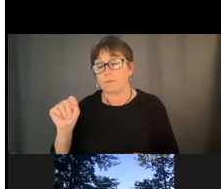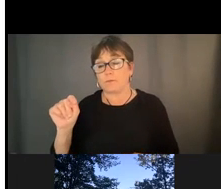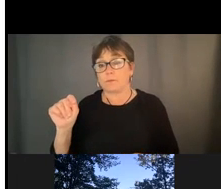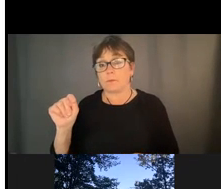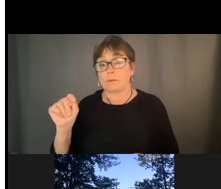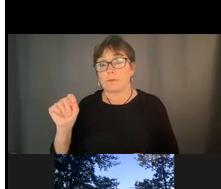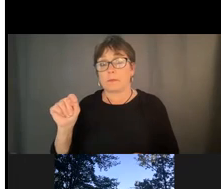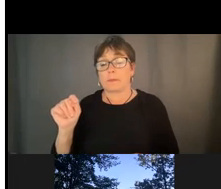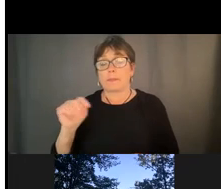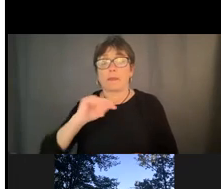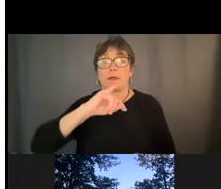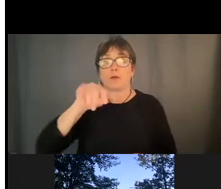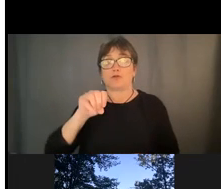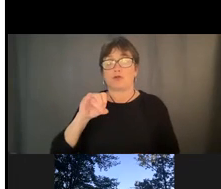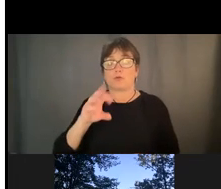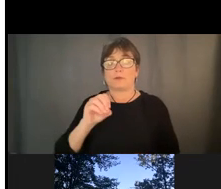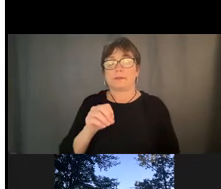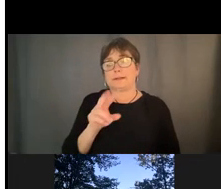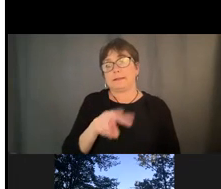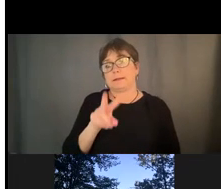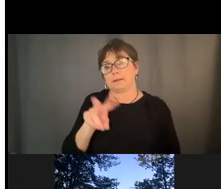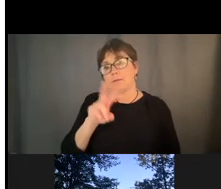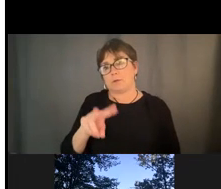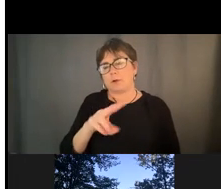Looking, what age range? F.